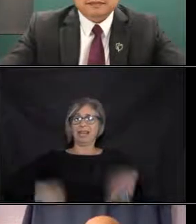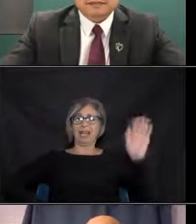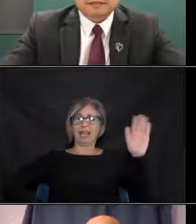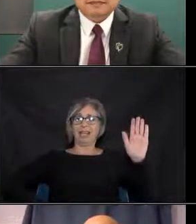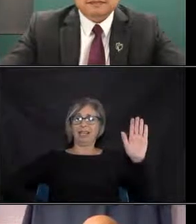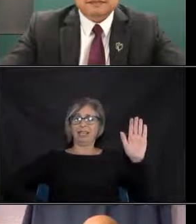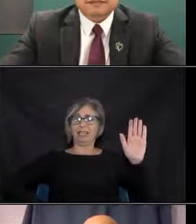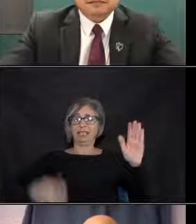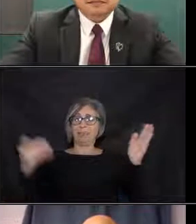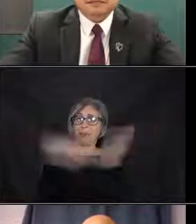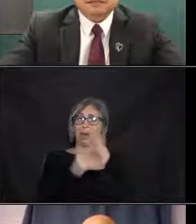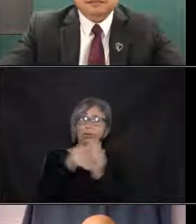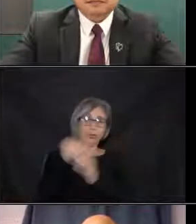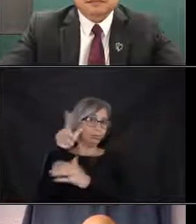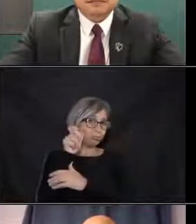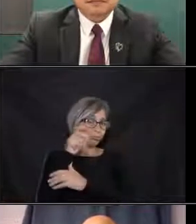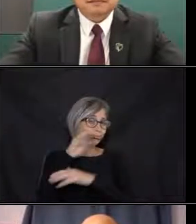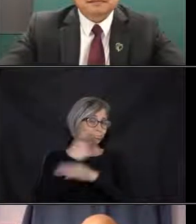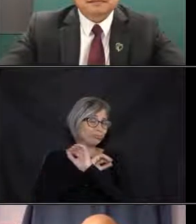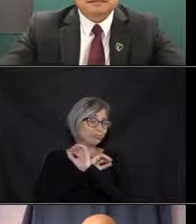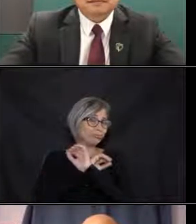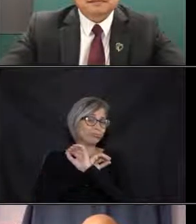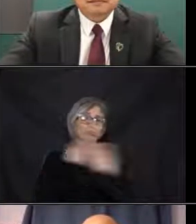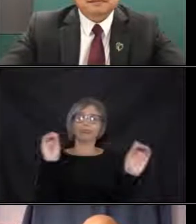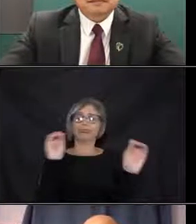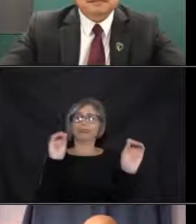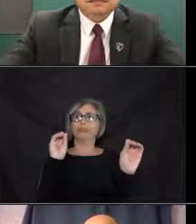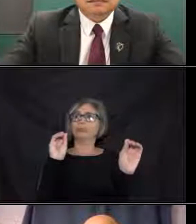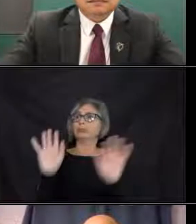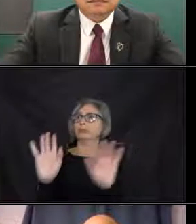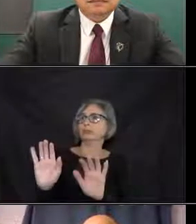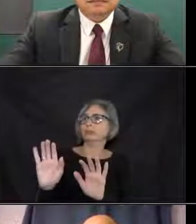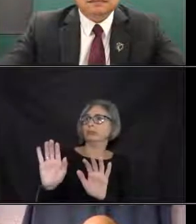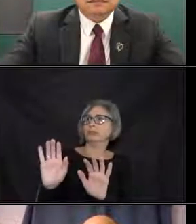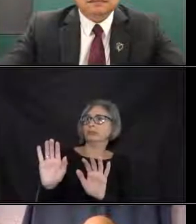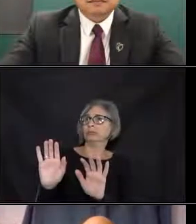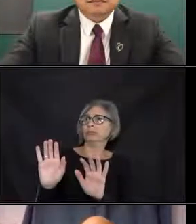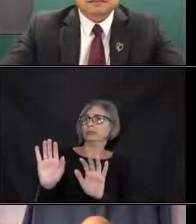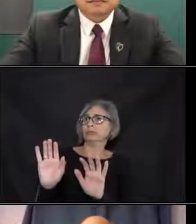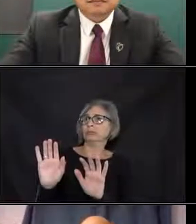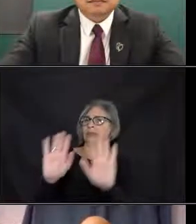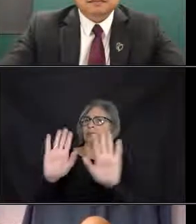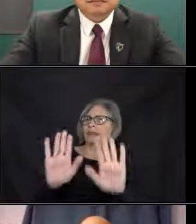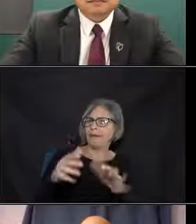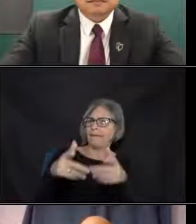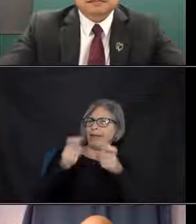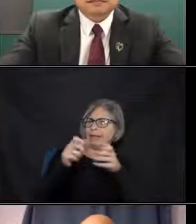Aye. Any opposed? Hearing Mayor. None. Yes. Just a quick